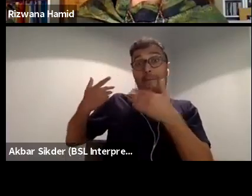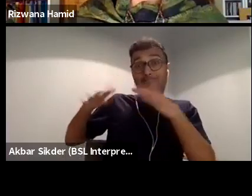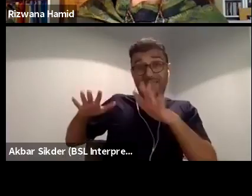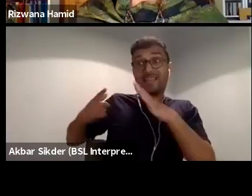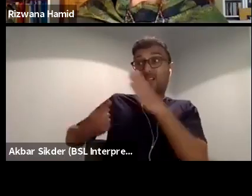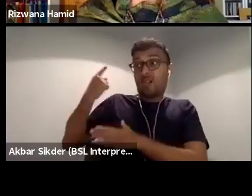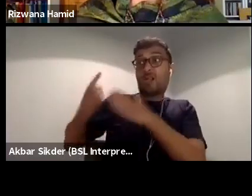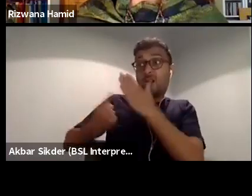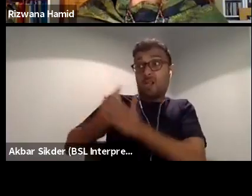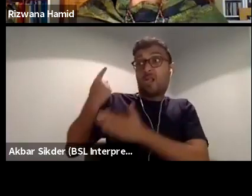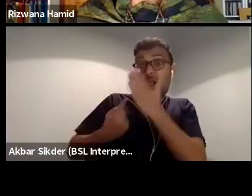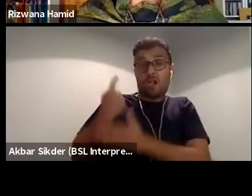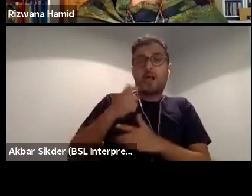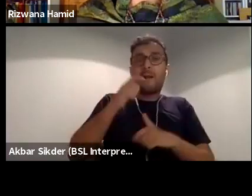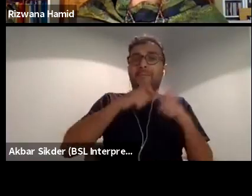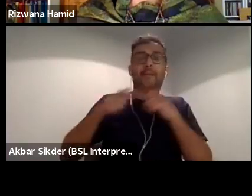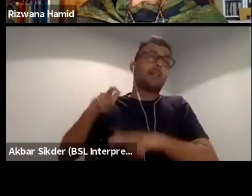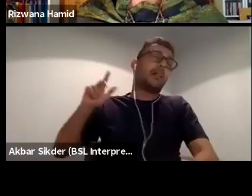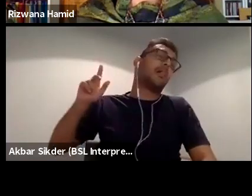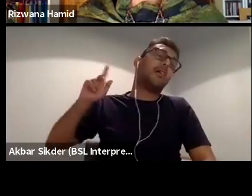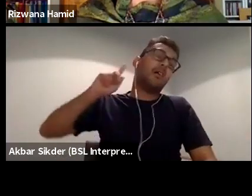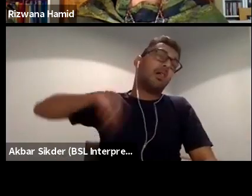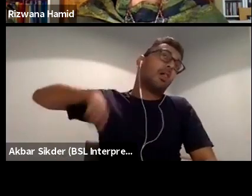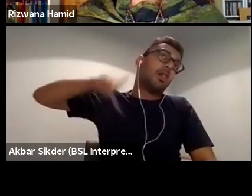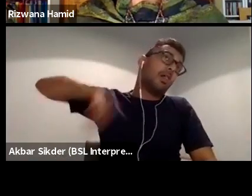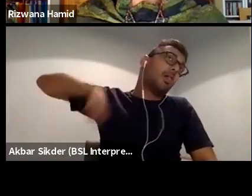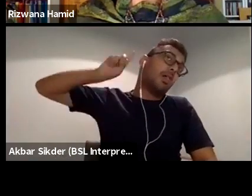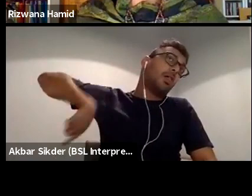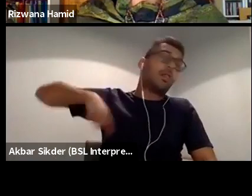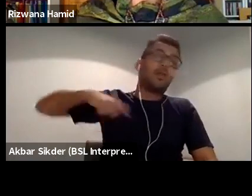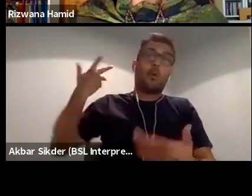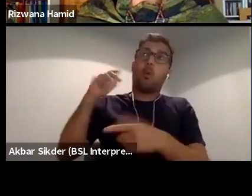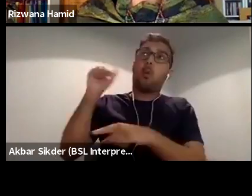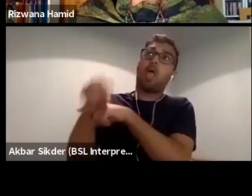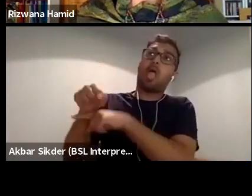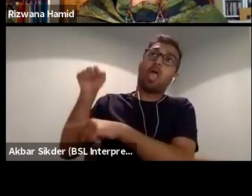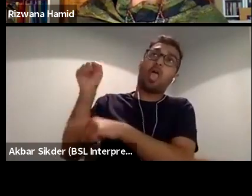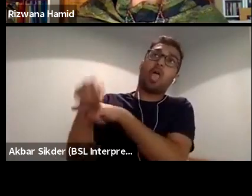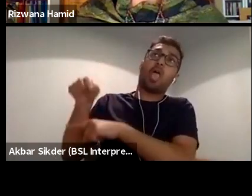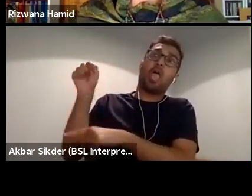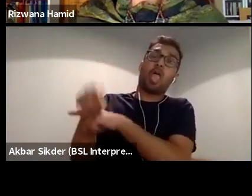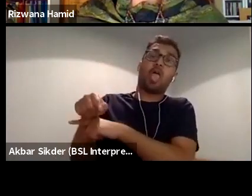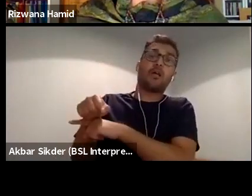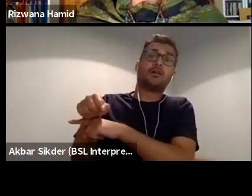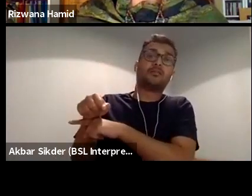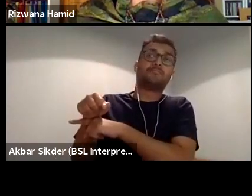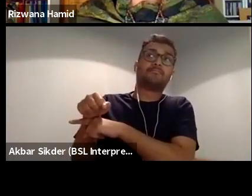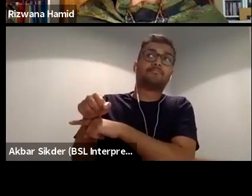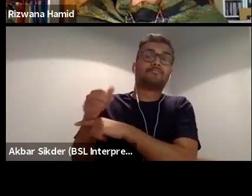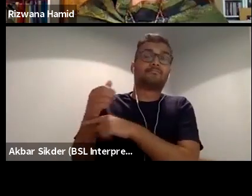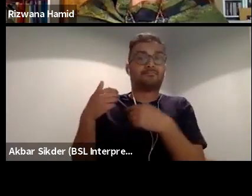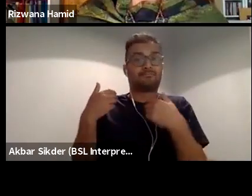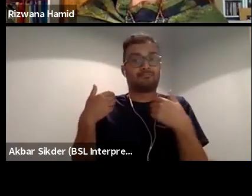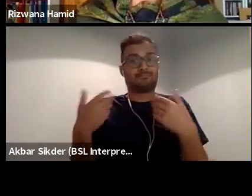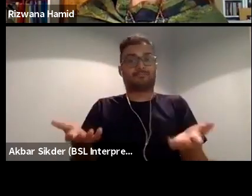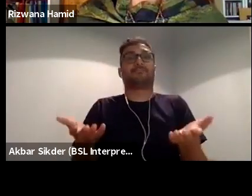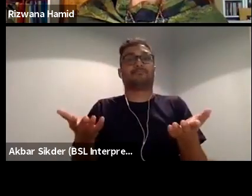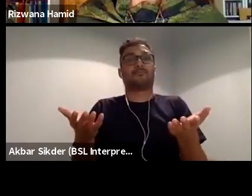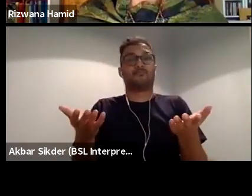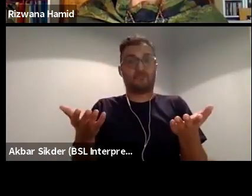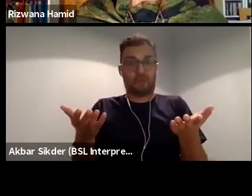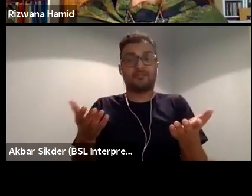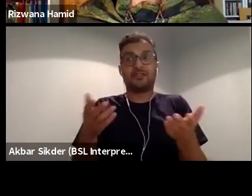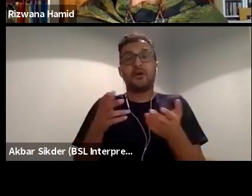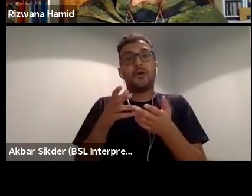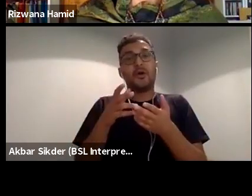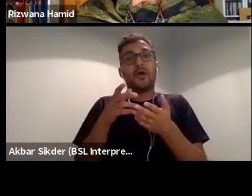experience, on the newspaper comment sections, reflect often word for word sort of fake news narratives that you